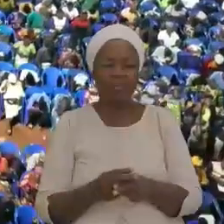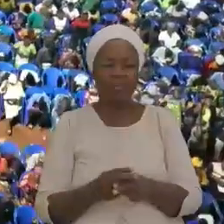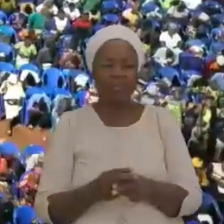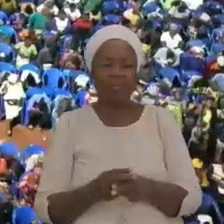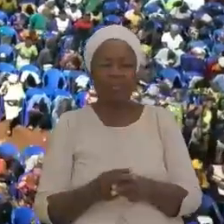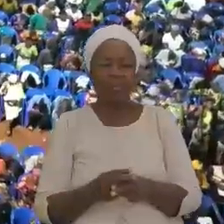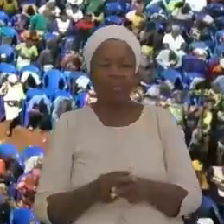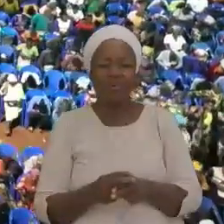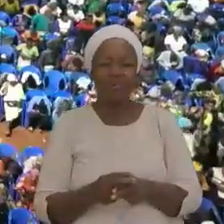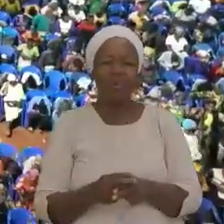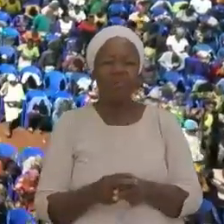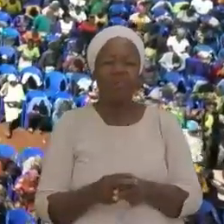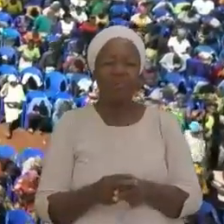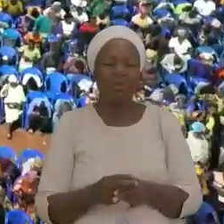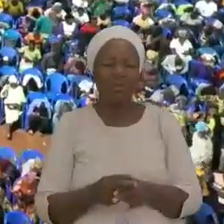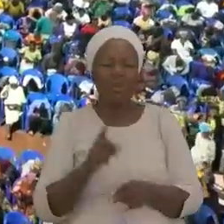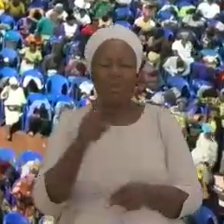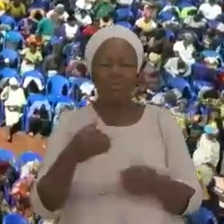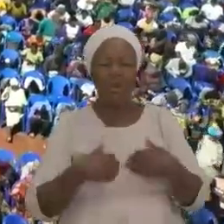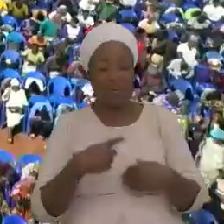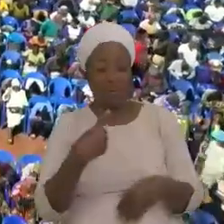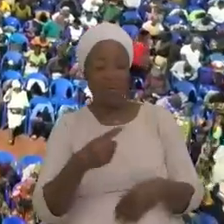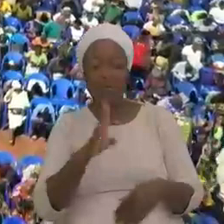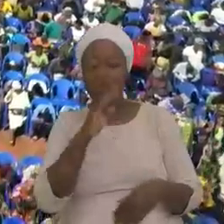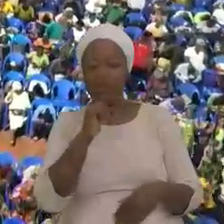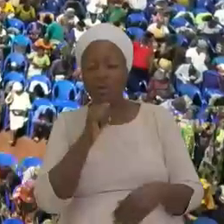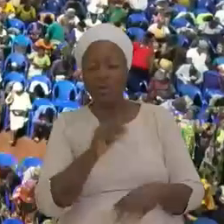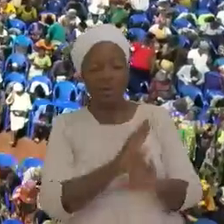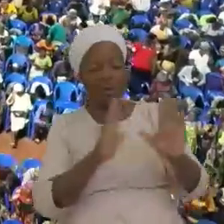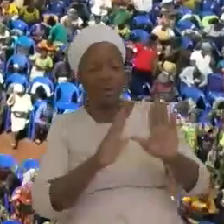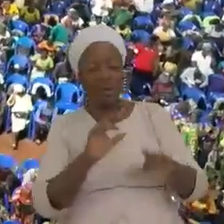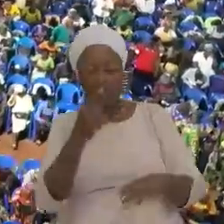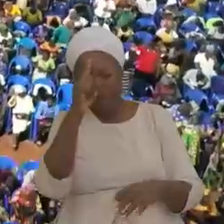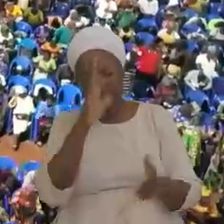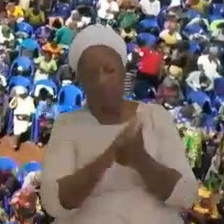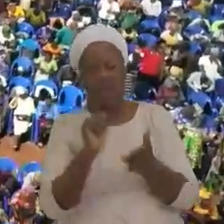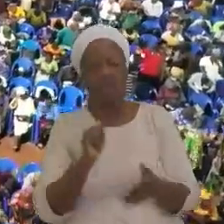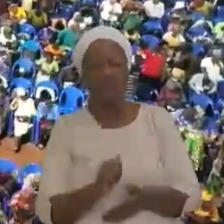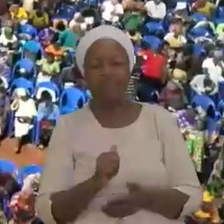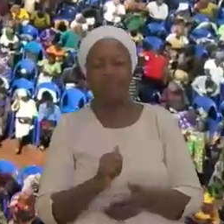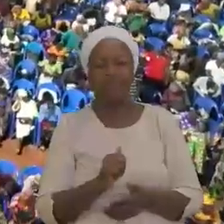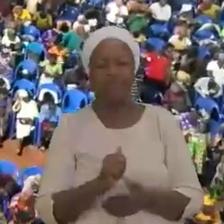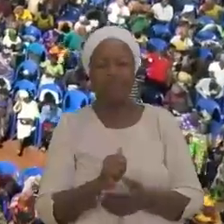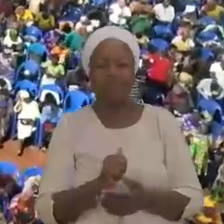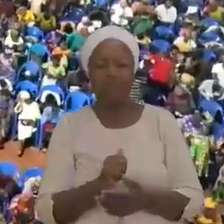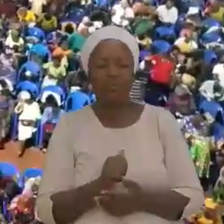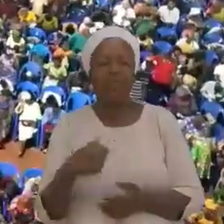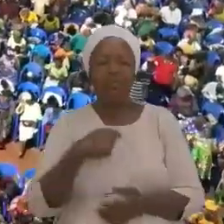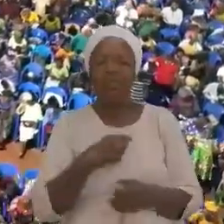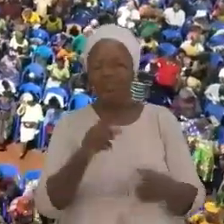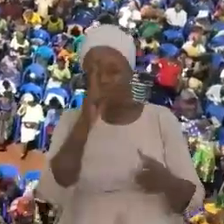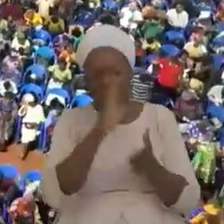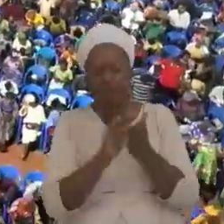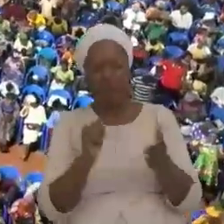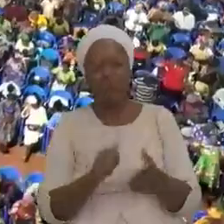You have said, be not afraid, only believe. We believe.